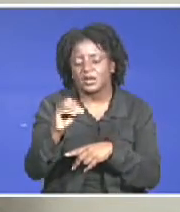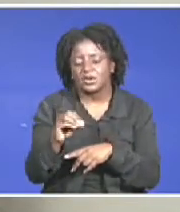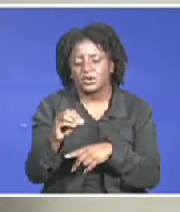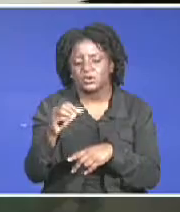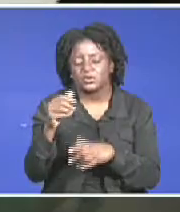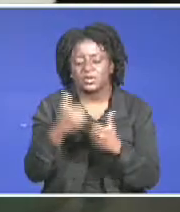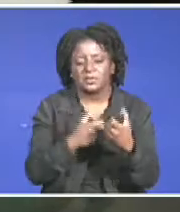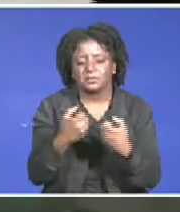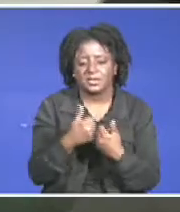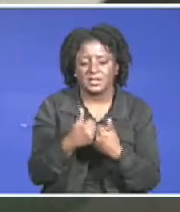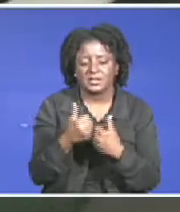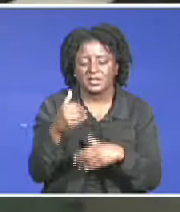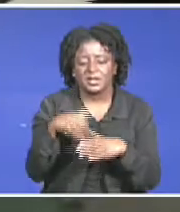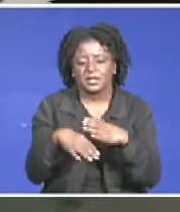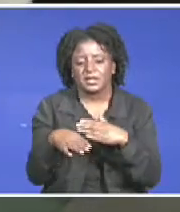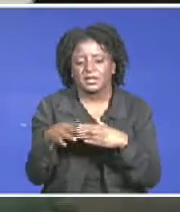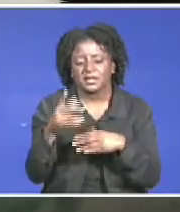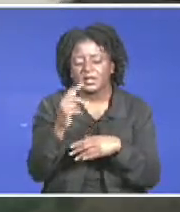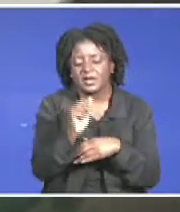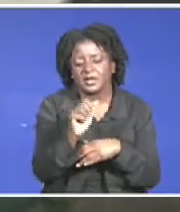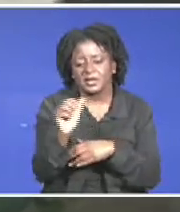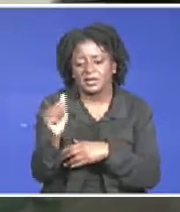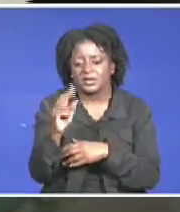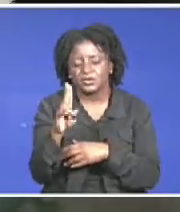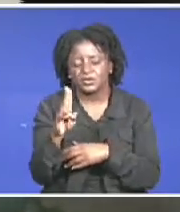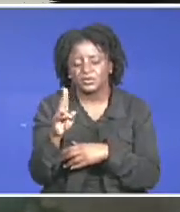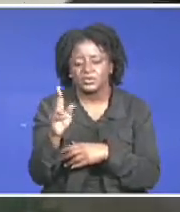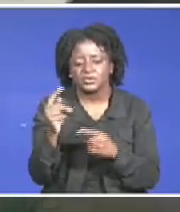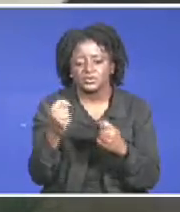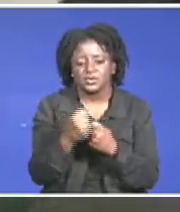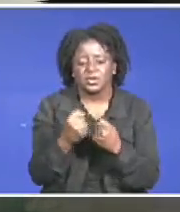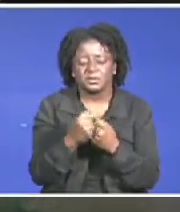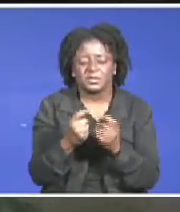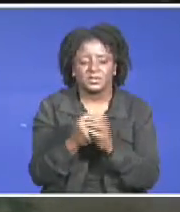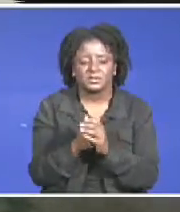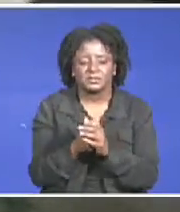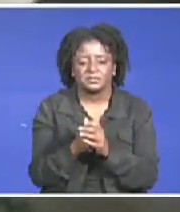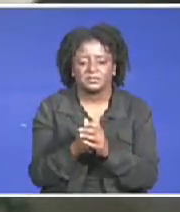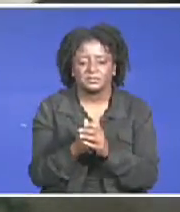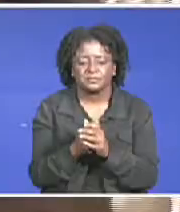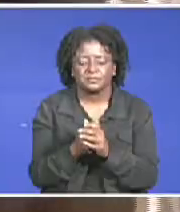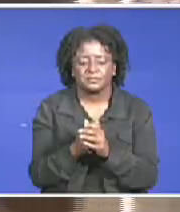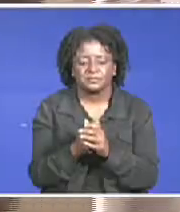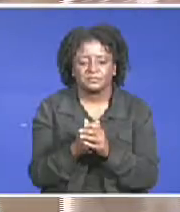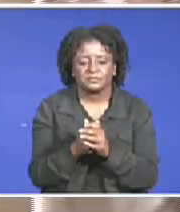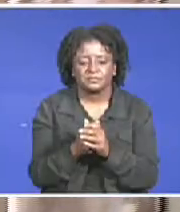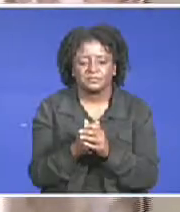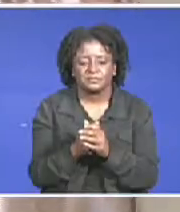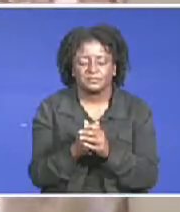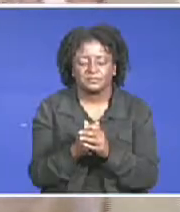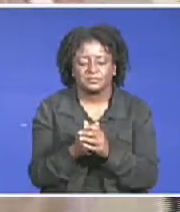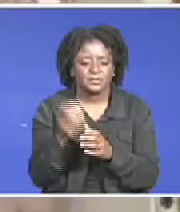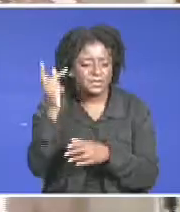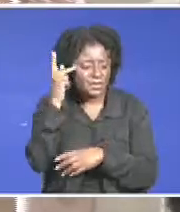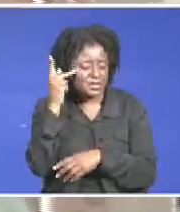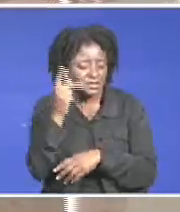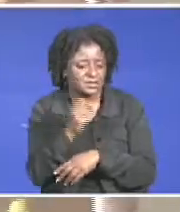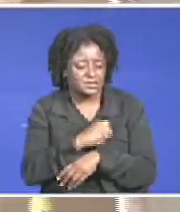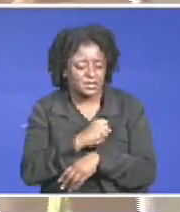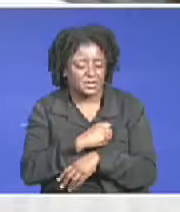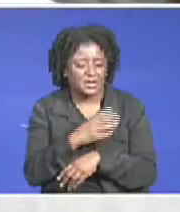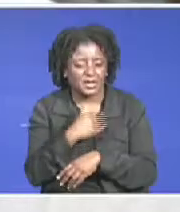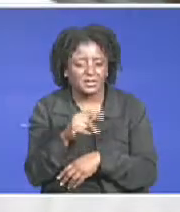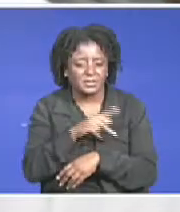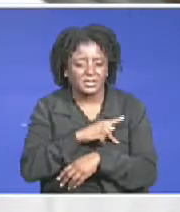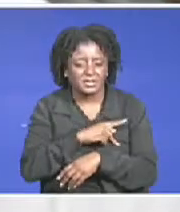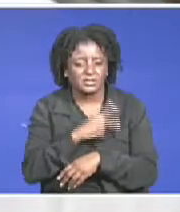the AAU tournament. The 2018 Bahamas Bodybuilding and Fitness Federation Nationals expected to be exciting. Kendall Smith and Malaya Petit, two of the athletes, getting